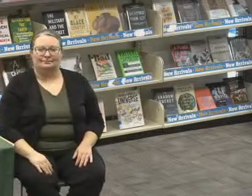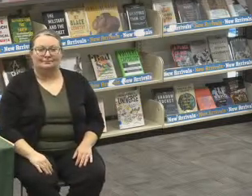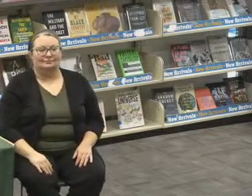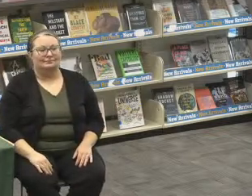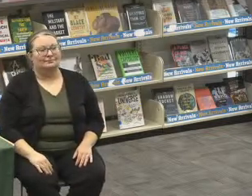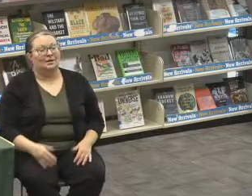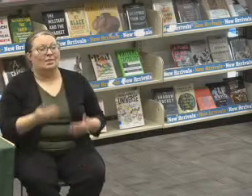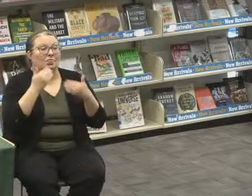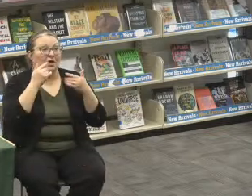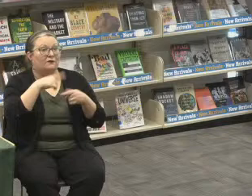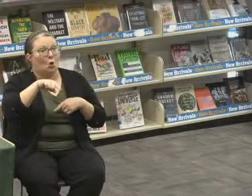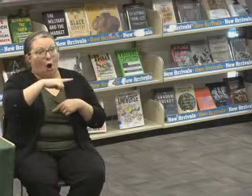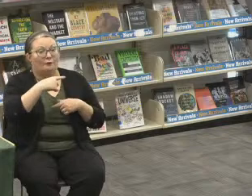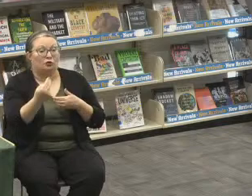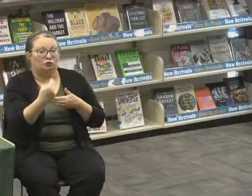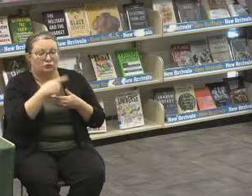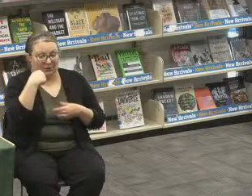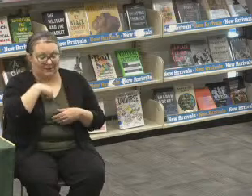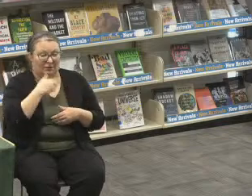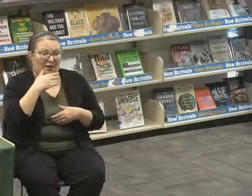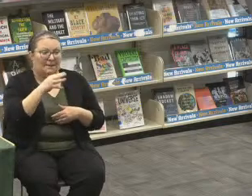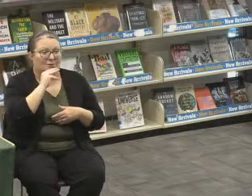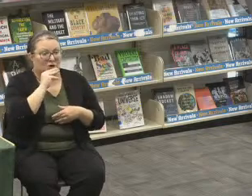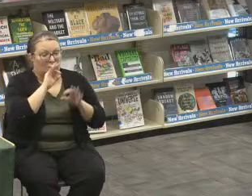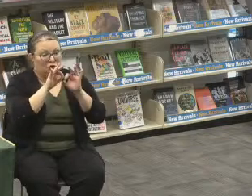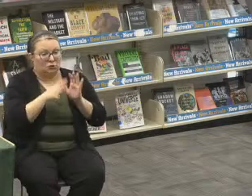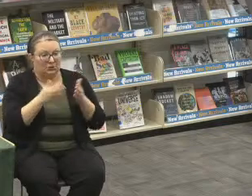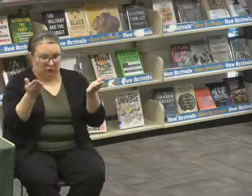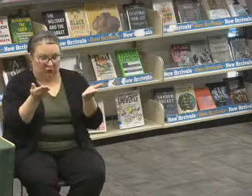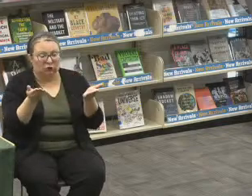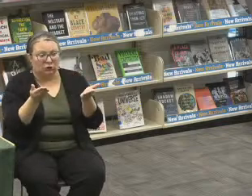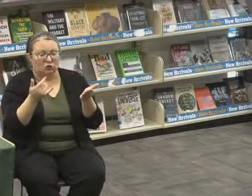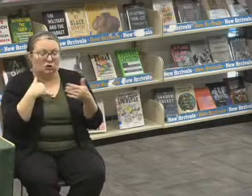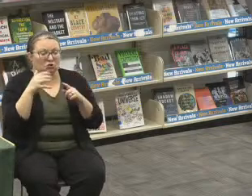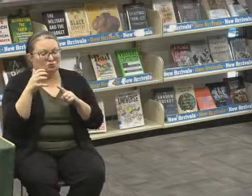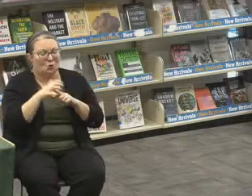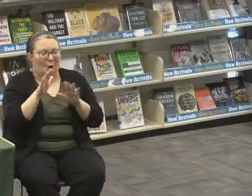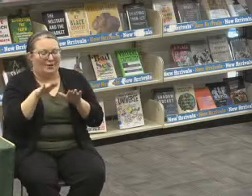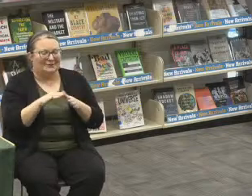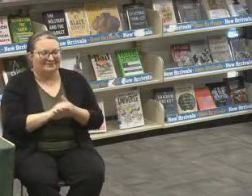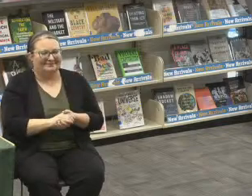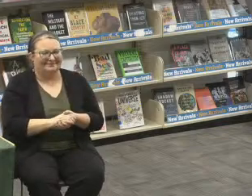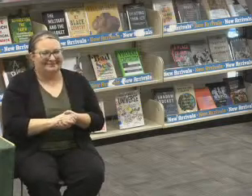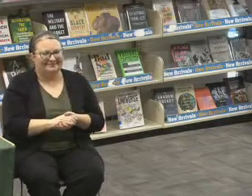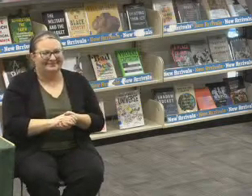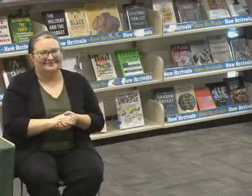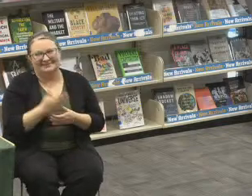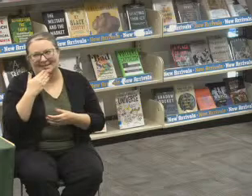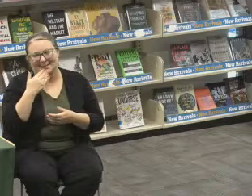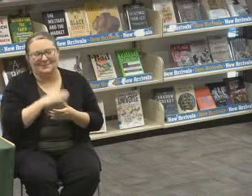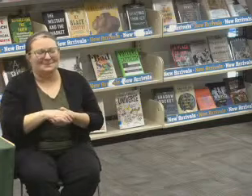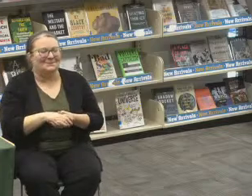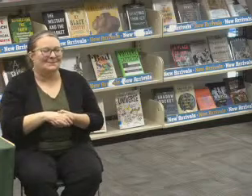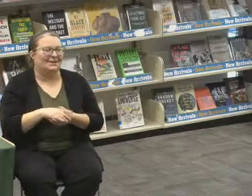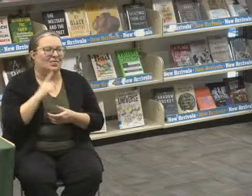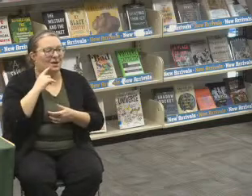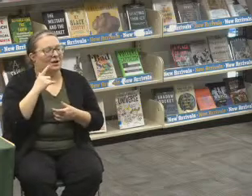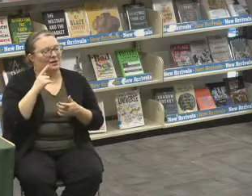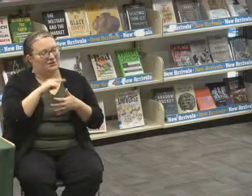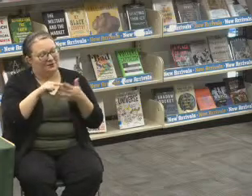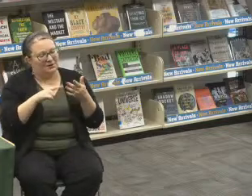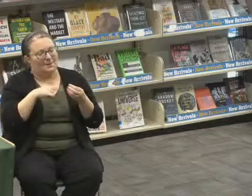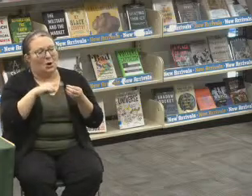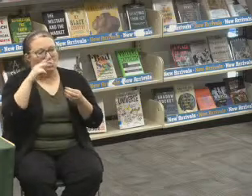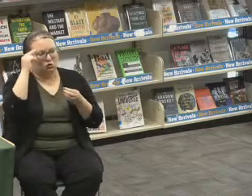I'd like to thank you all for being here. I'd like to thank Michelle for being here. She's super awesome. So some features of neurodiversity with ADHD